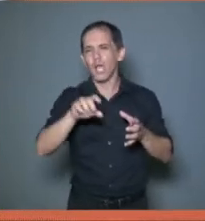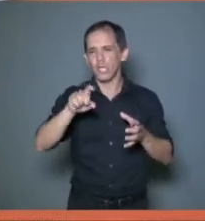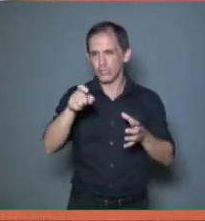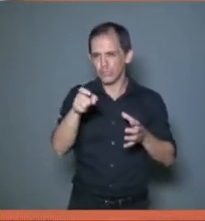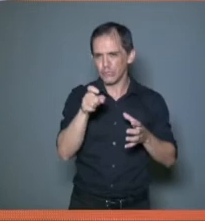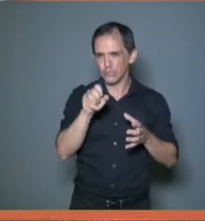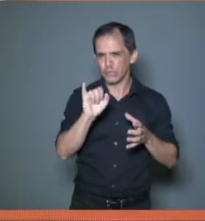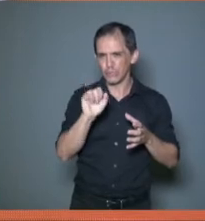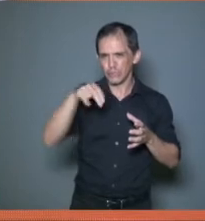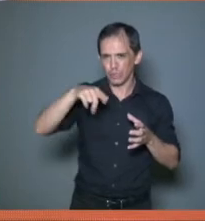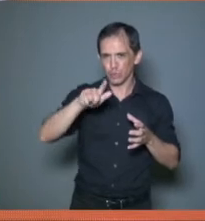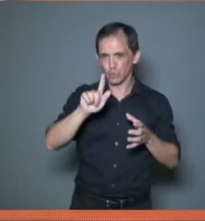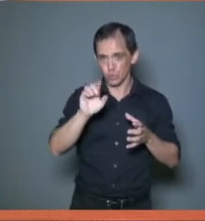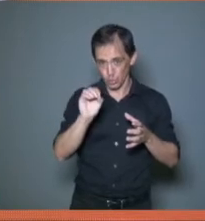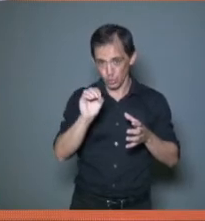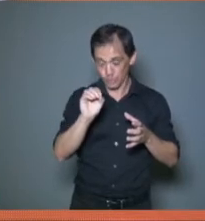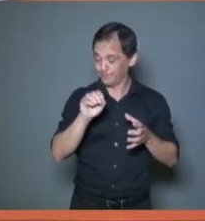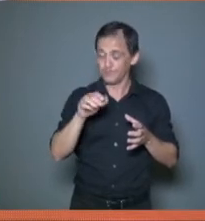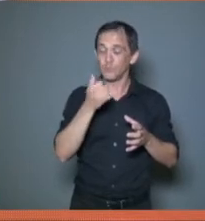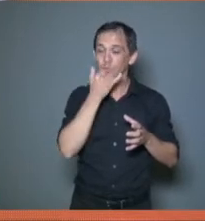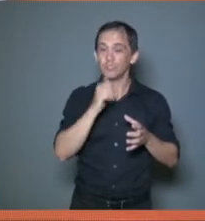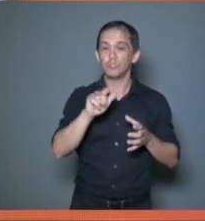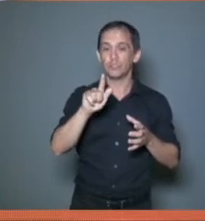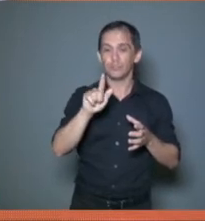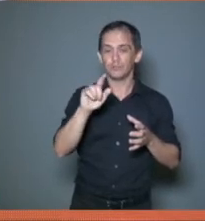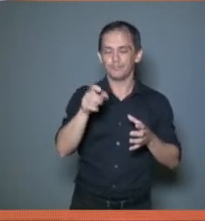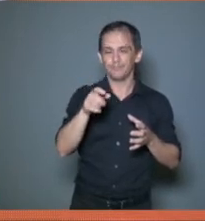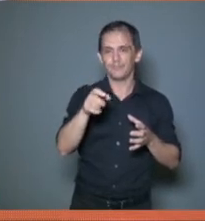and the inclusion of the Xingu area,